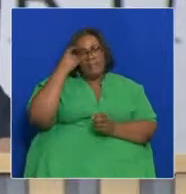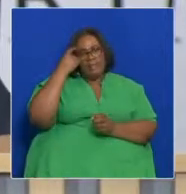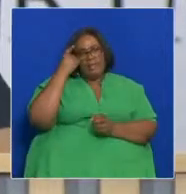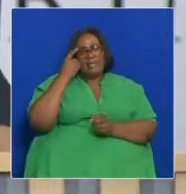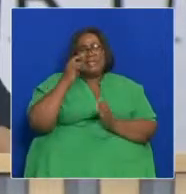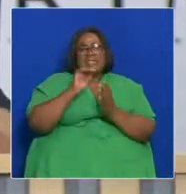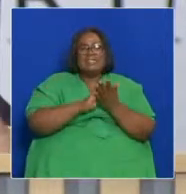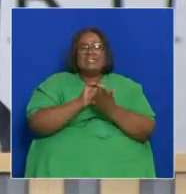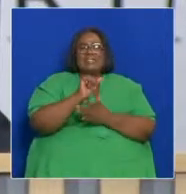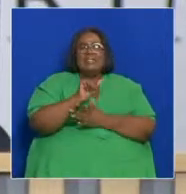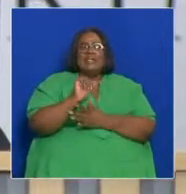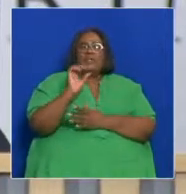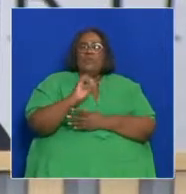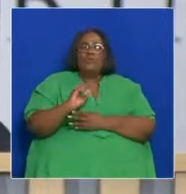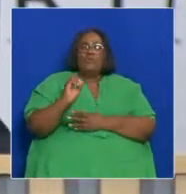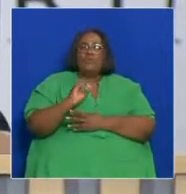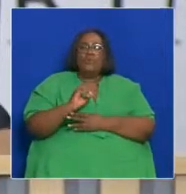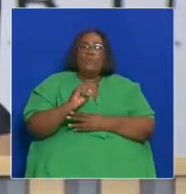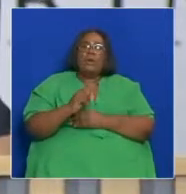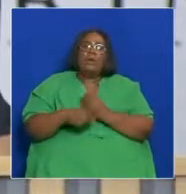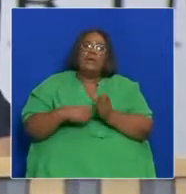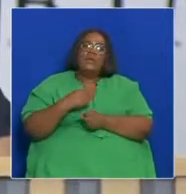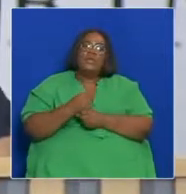2024, if I'm not mistaken.